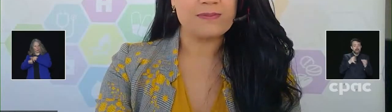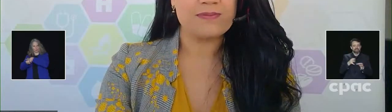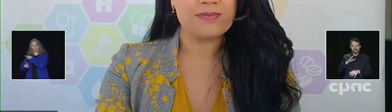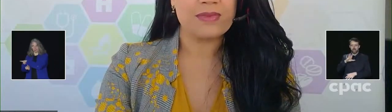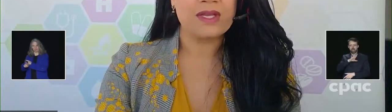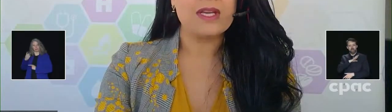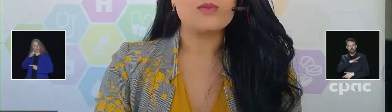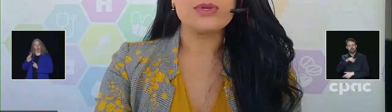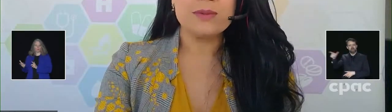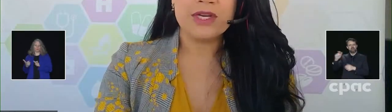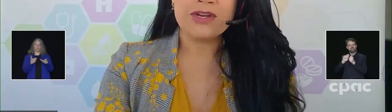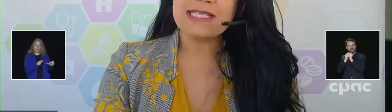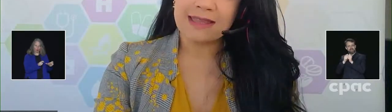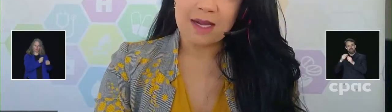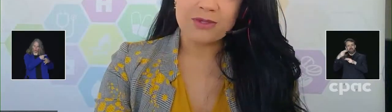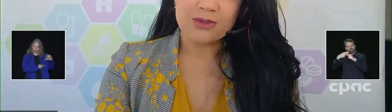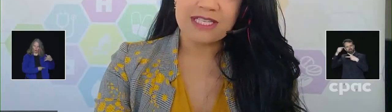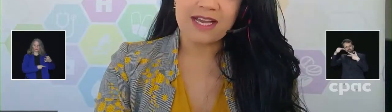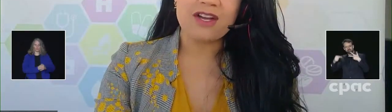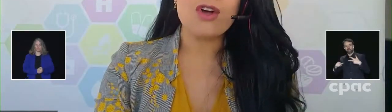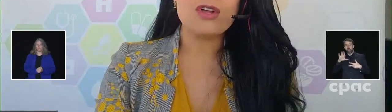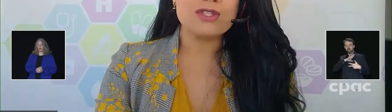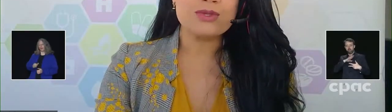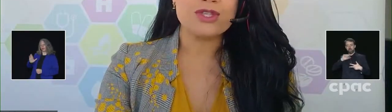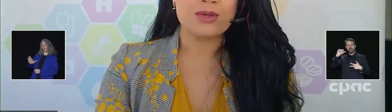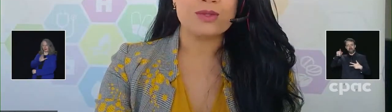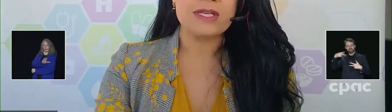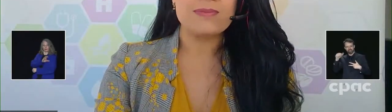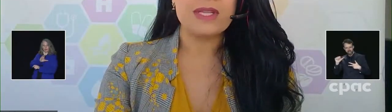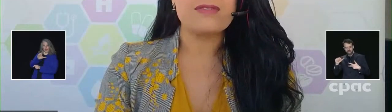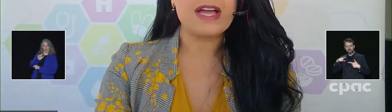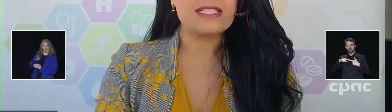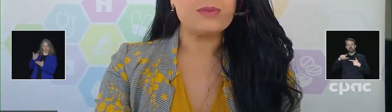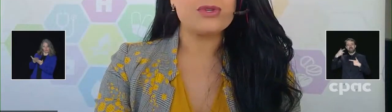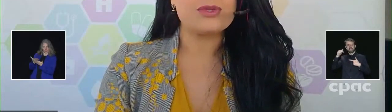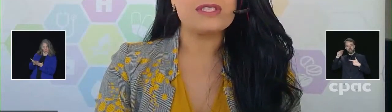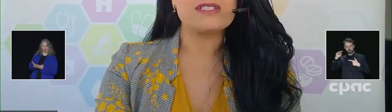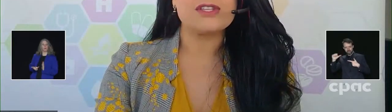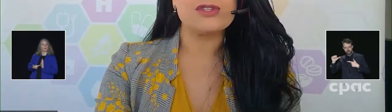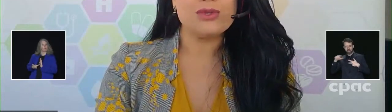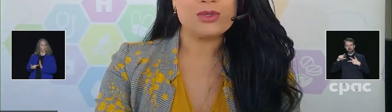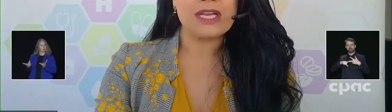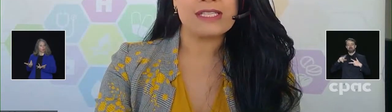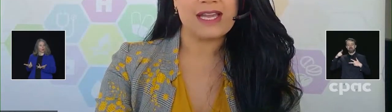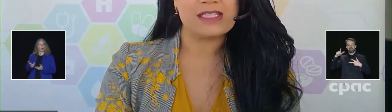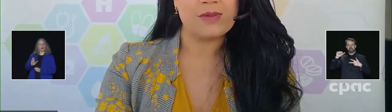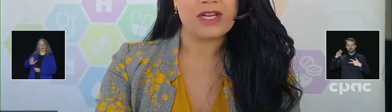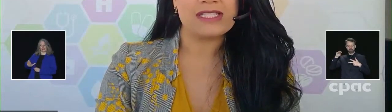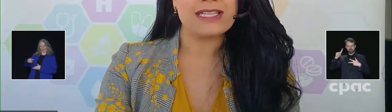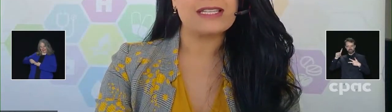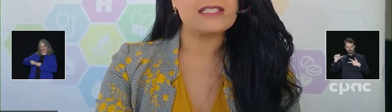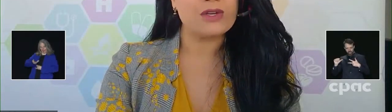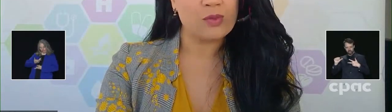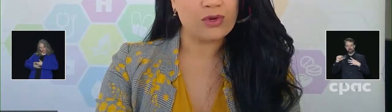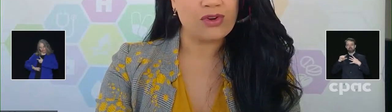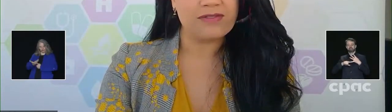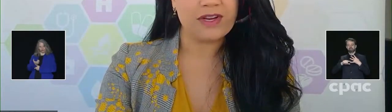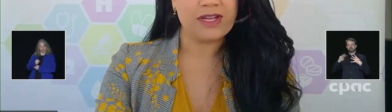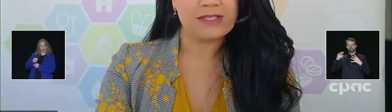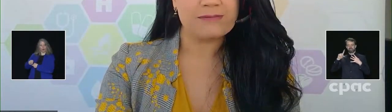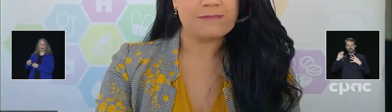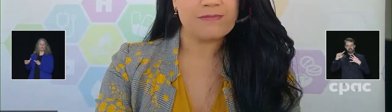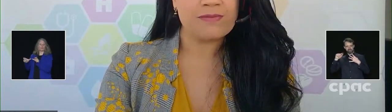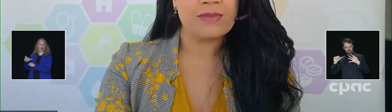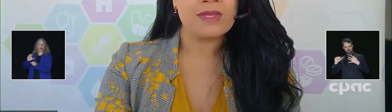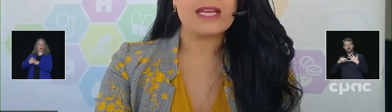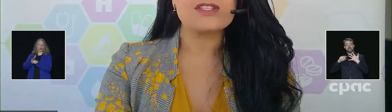variants. Preliminary laboratory data also shows that the vaccine produces neutralizing antibodies against the Omicron